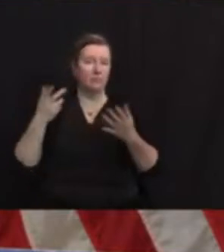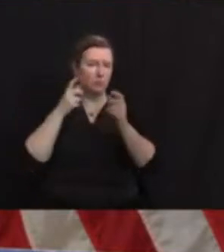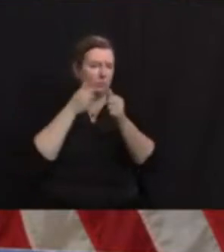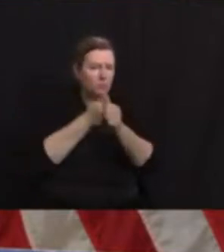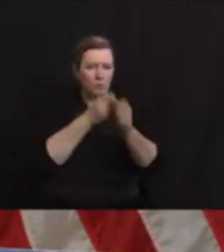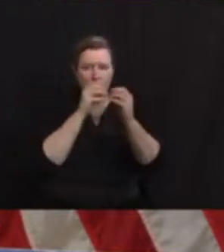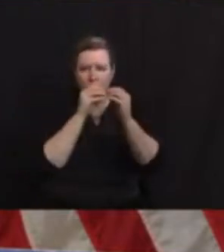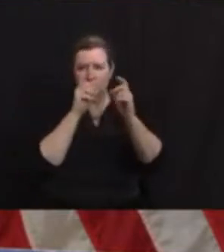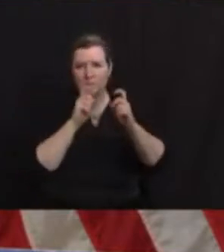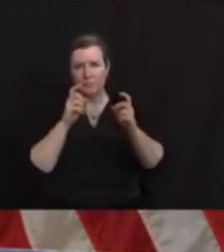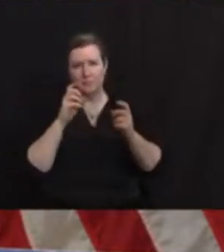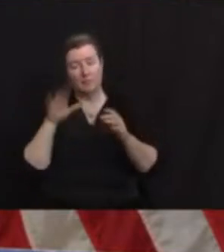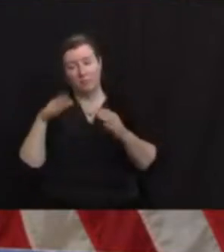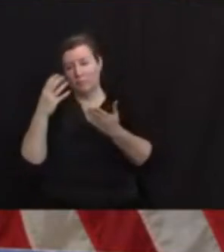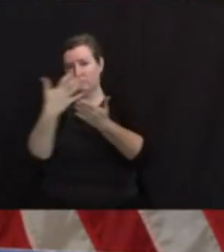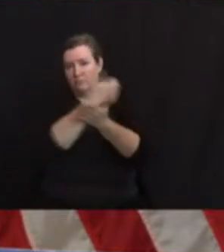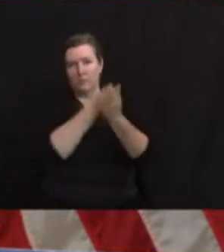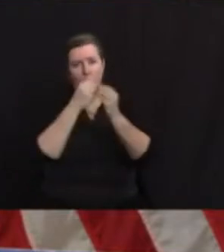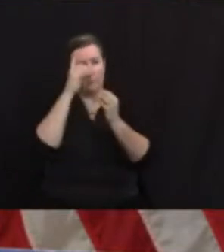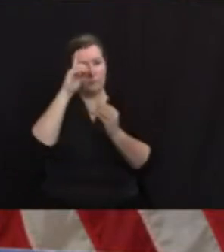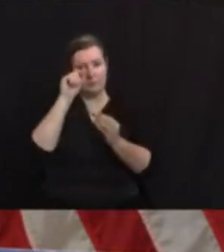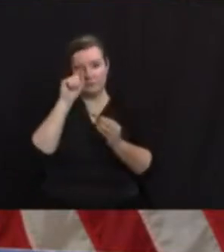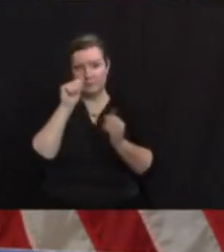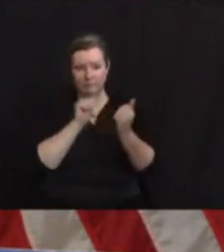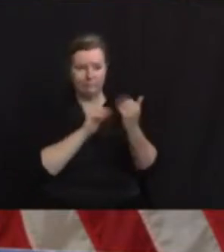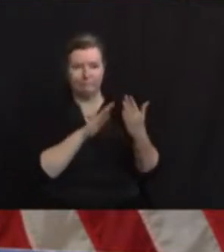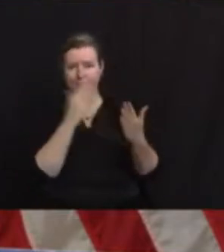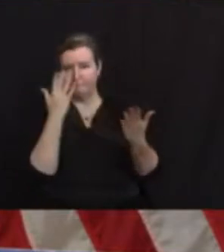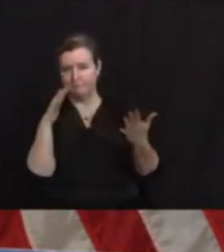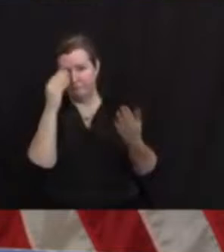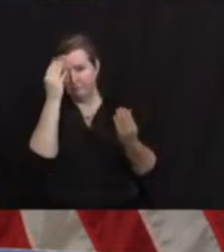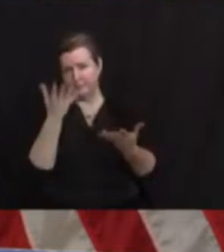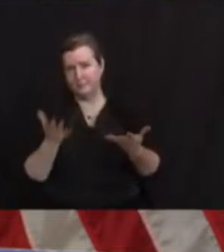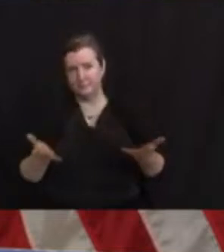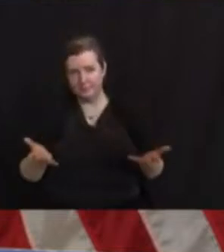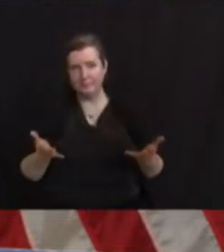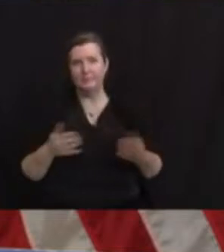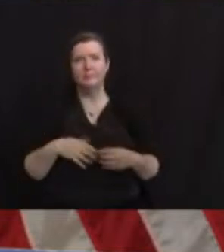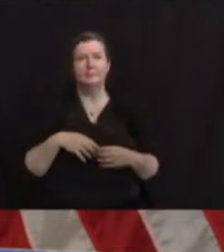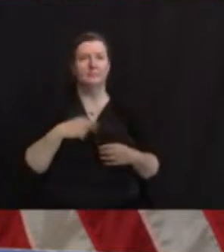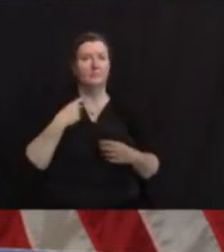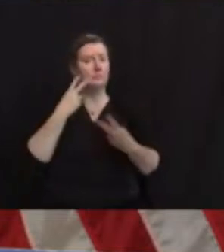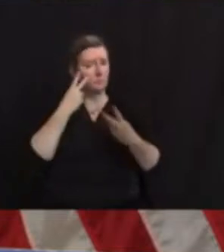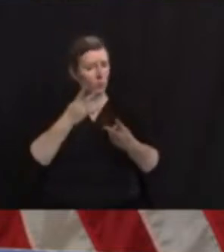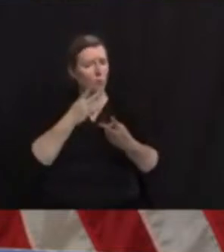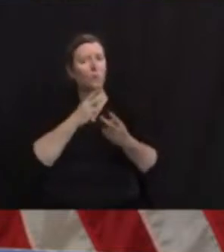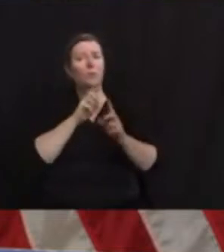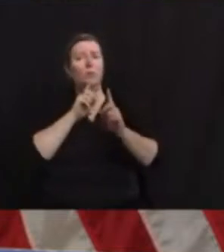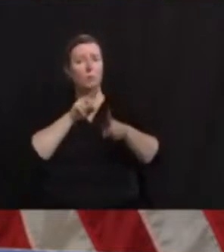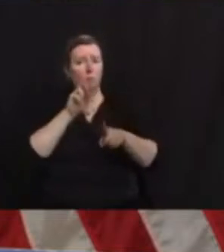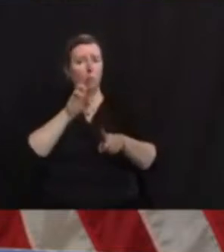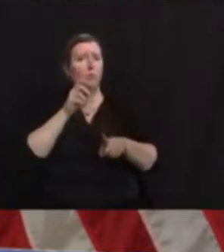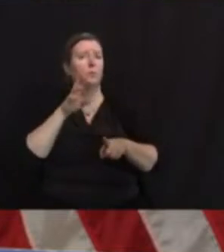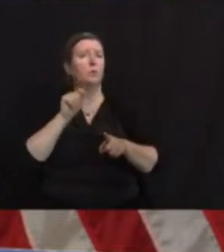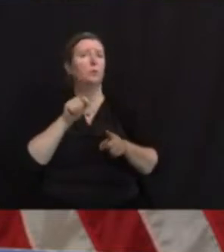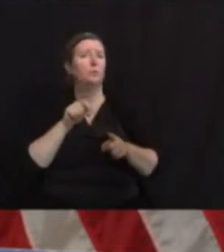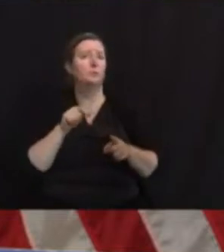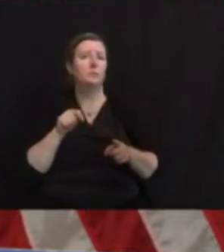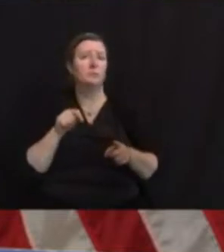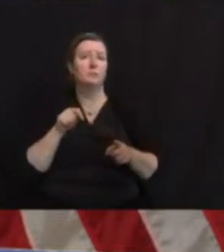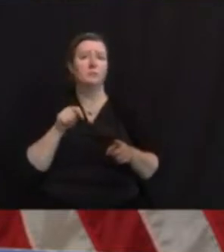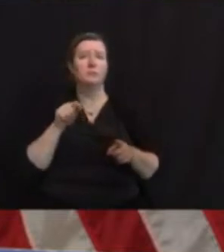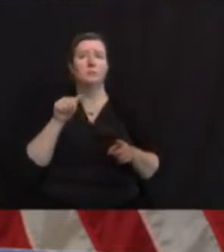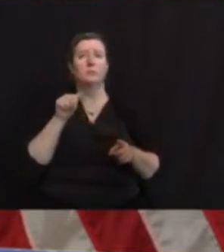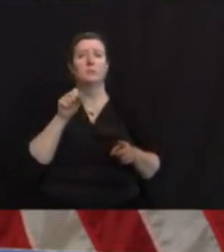was a report this morning. I haven't had a chance to read the paper, but I did see the press release that the AstraZeneca trial, they